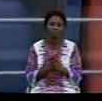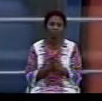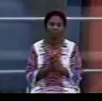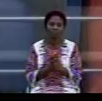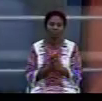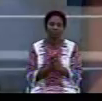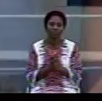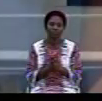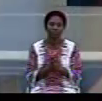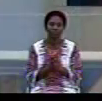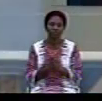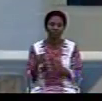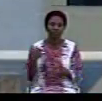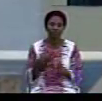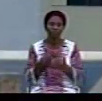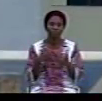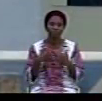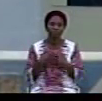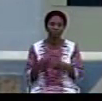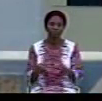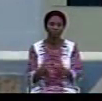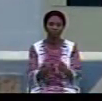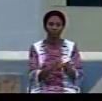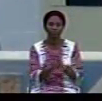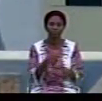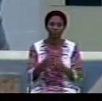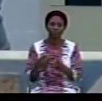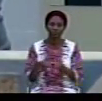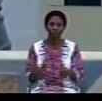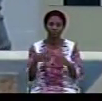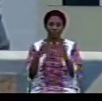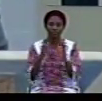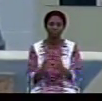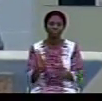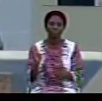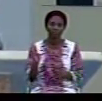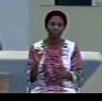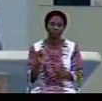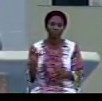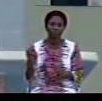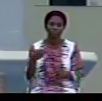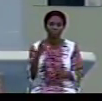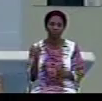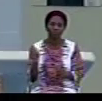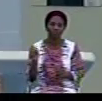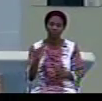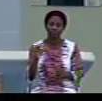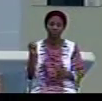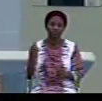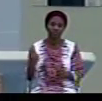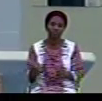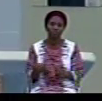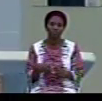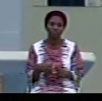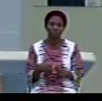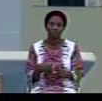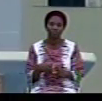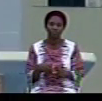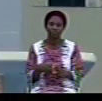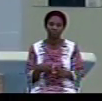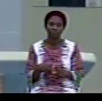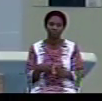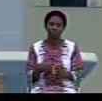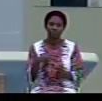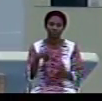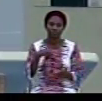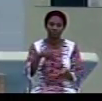We have also in the house Bishop Oladapo Ogunsola, representing Bishop Francis Wale